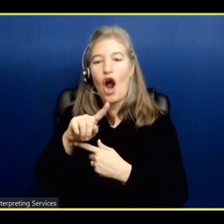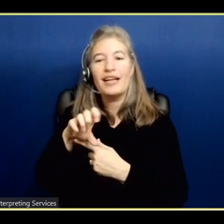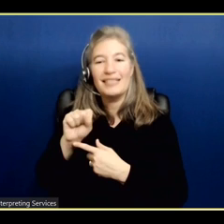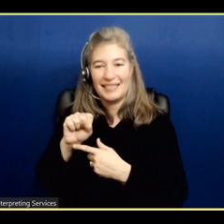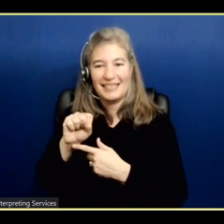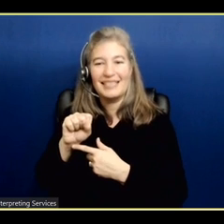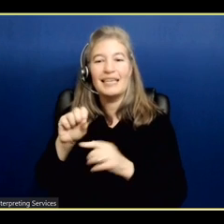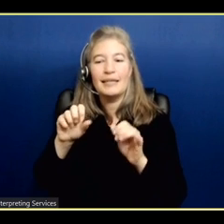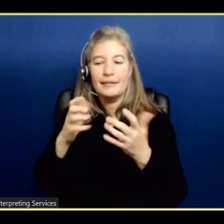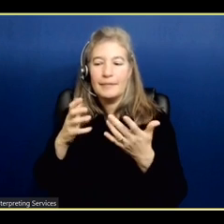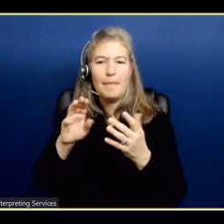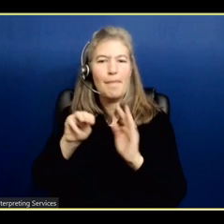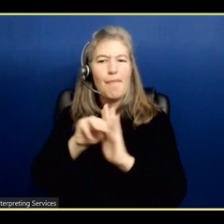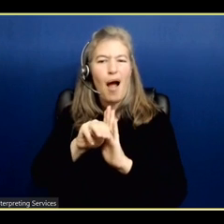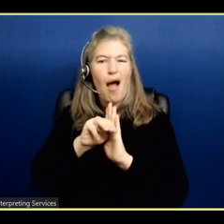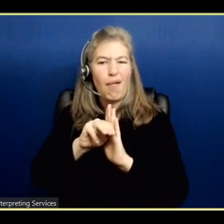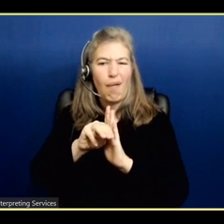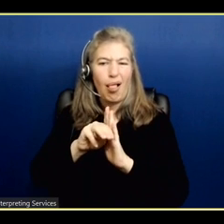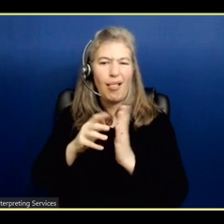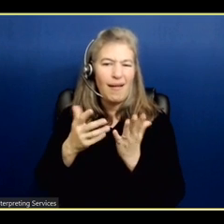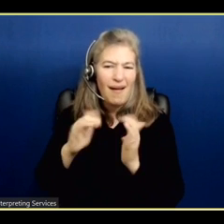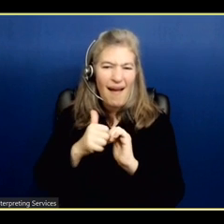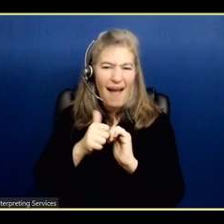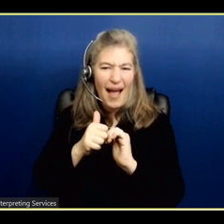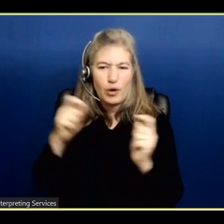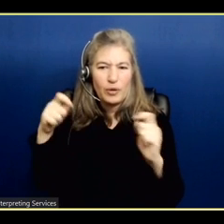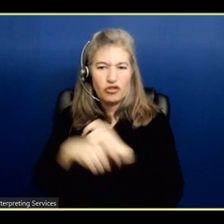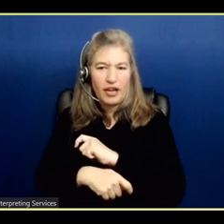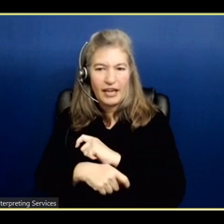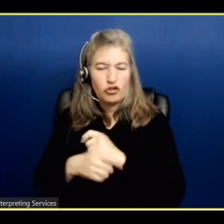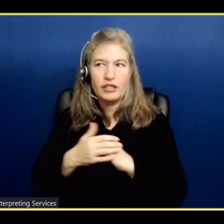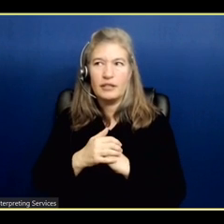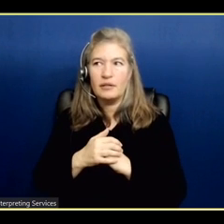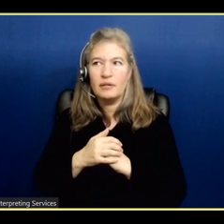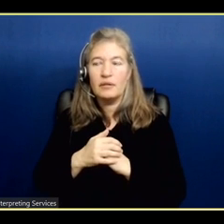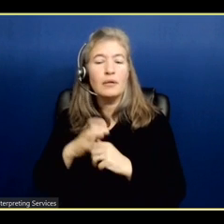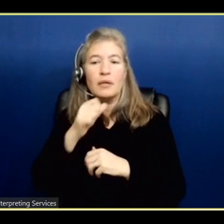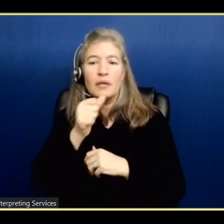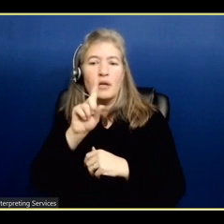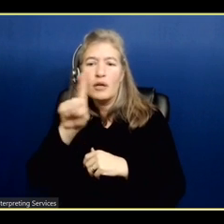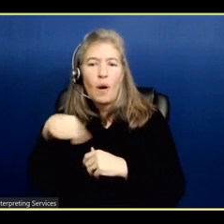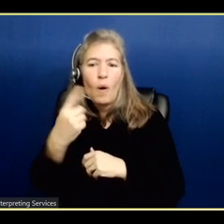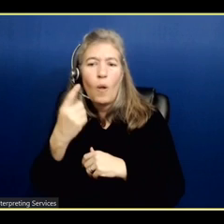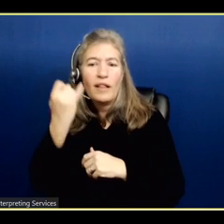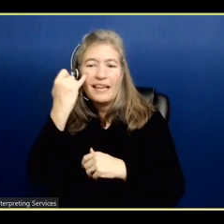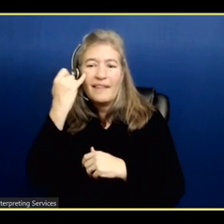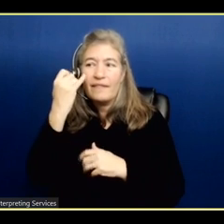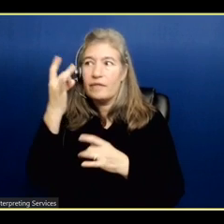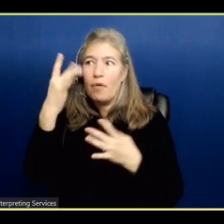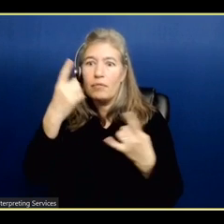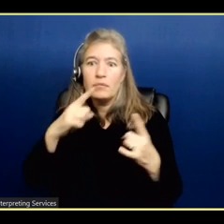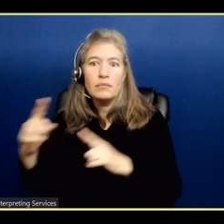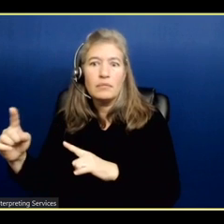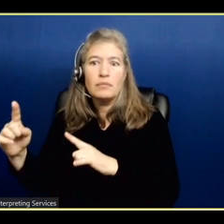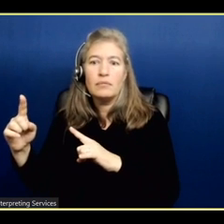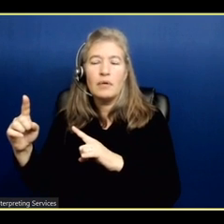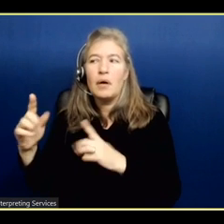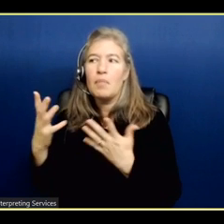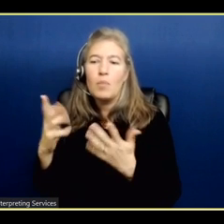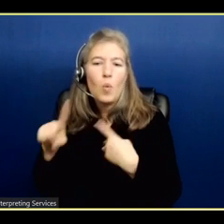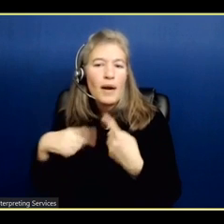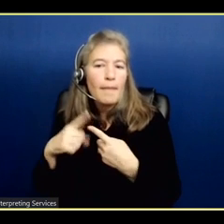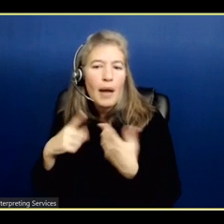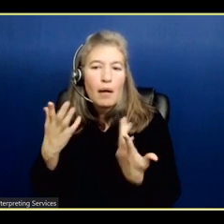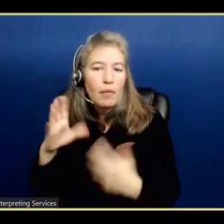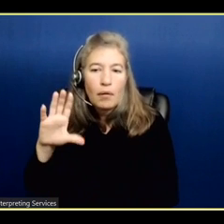engagement and exchange that is not just about face-to-face, not only all the really amazing virtual stuff that's happening right now in a crisis, but all the